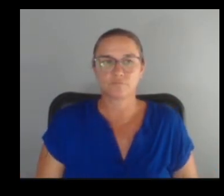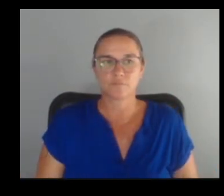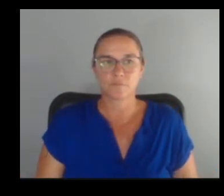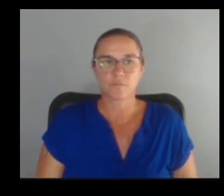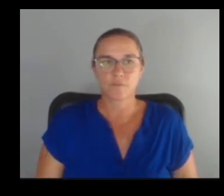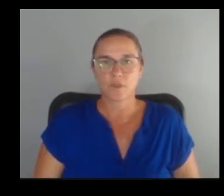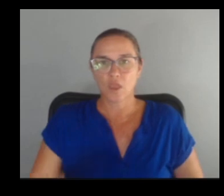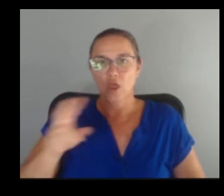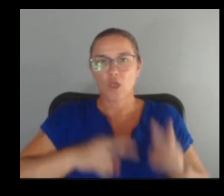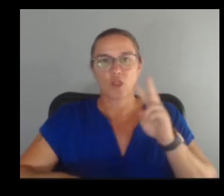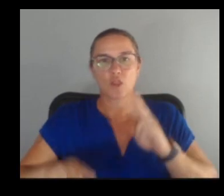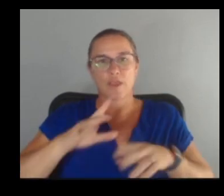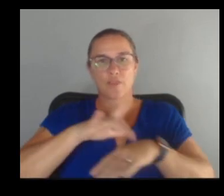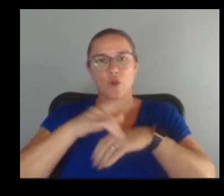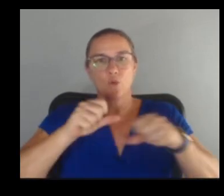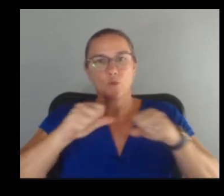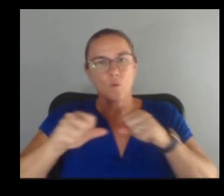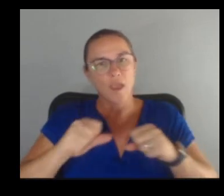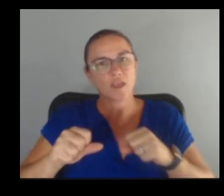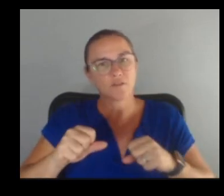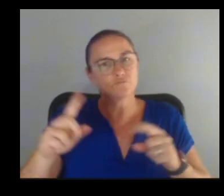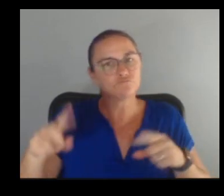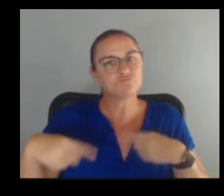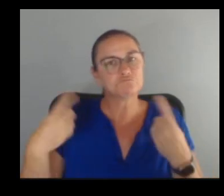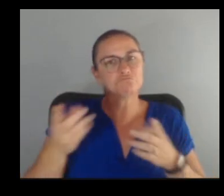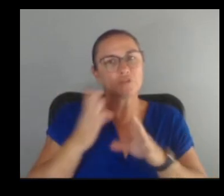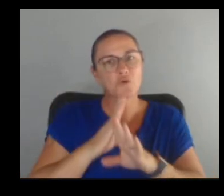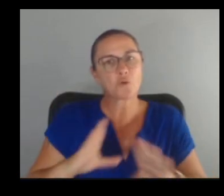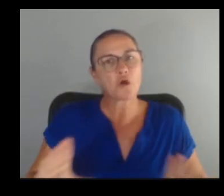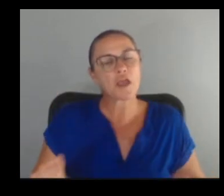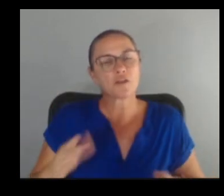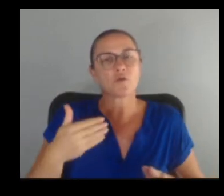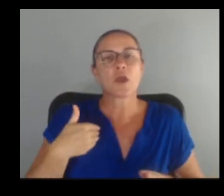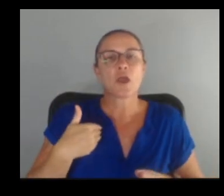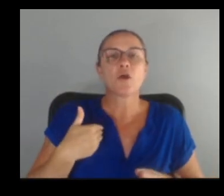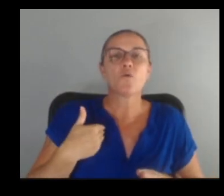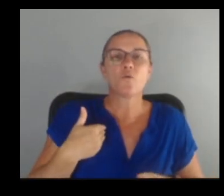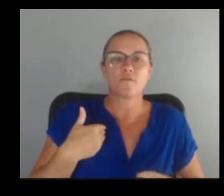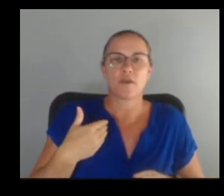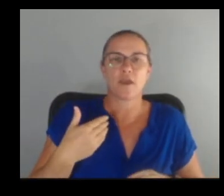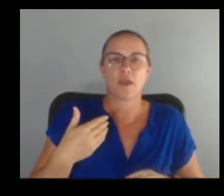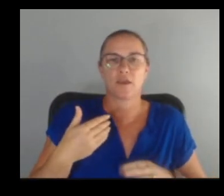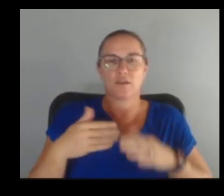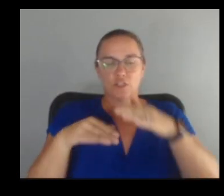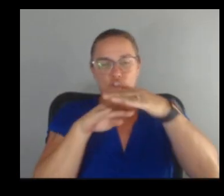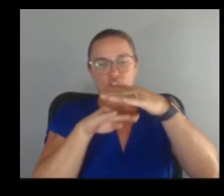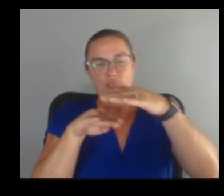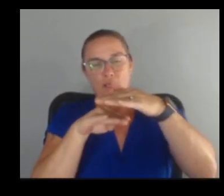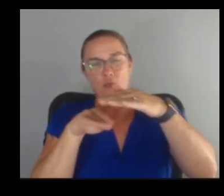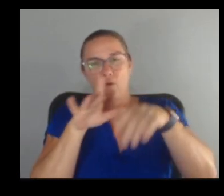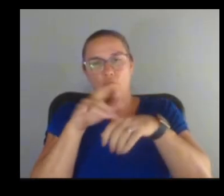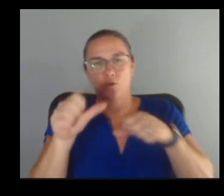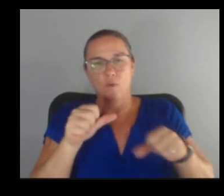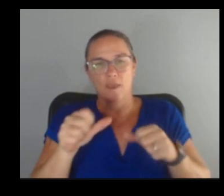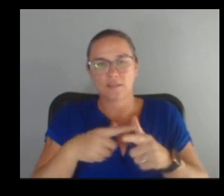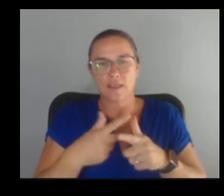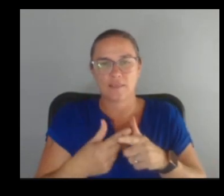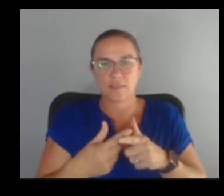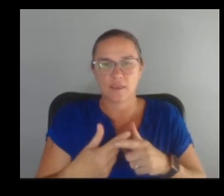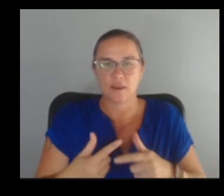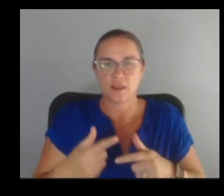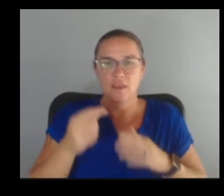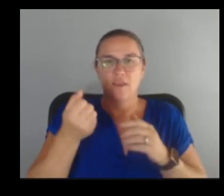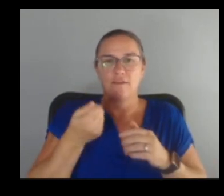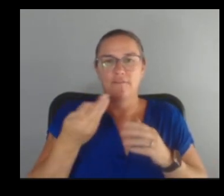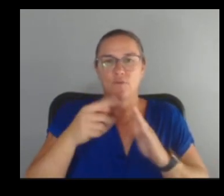Looking at the earthquakes, it's been pretty quiet. A few shallow earthquakes beneath the summit, a few deeper earthquakes connected to the hotspot source,